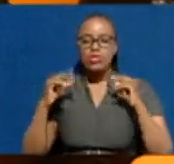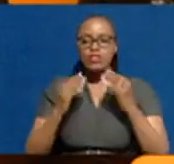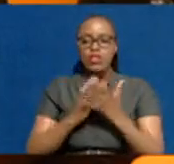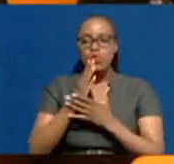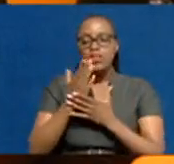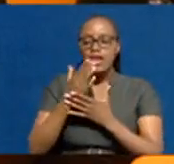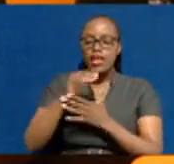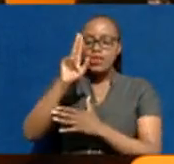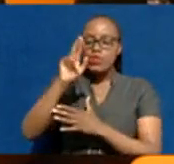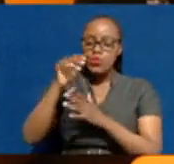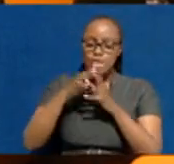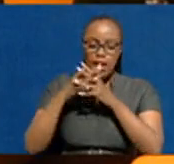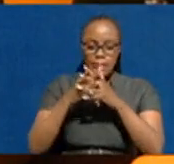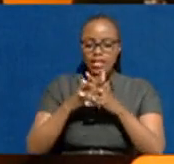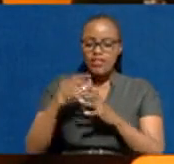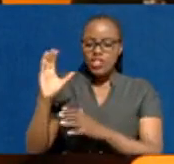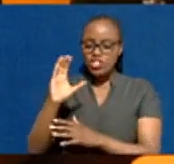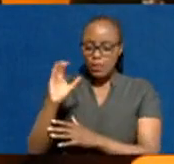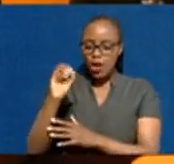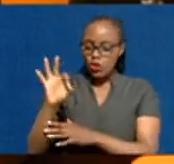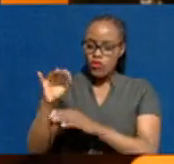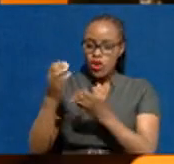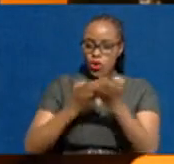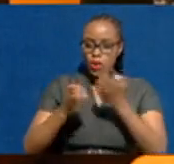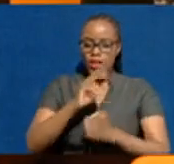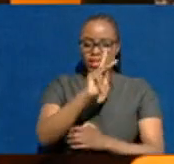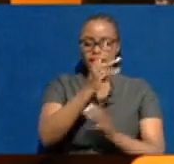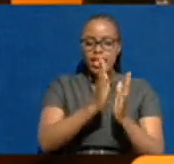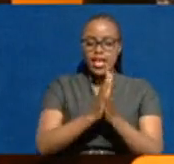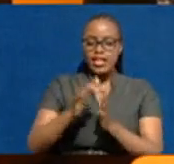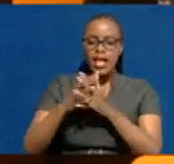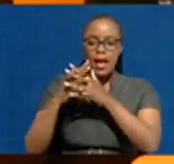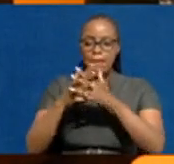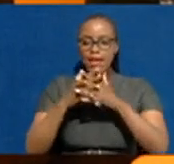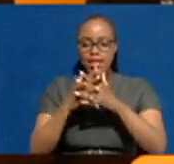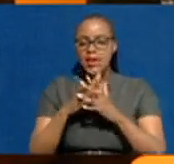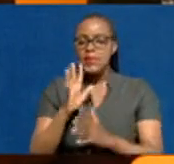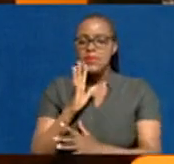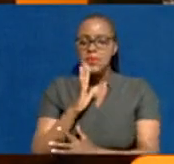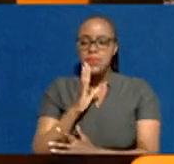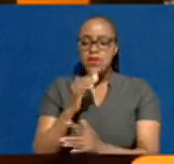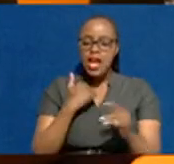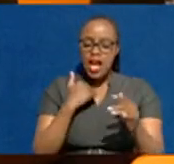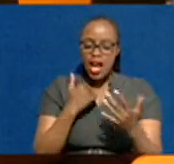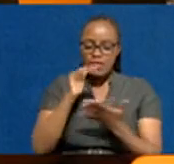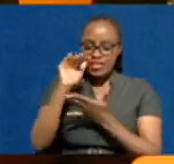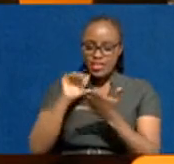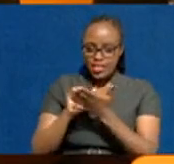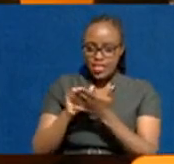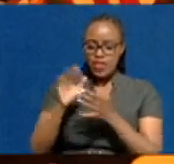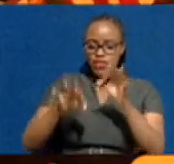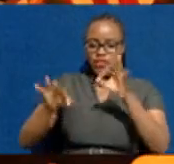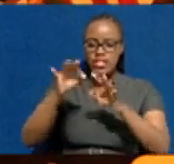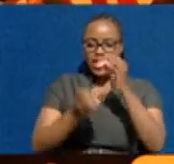U.S. Chamber of Commerce and Trade and investment relationships between Kenya and the U.S. Talks at the meeting centered around